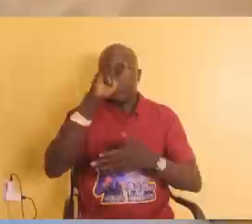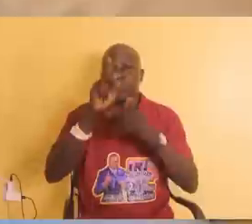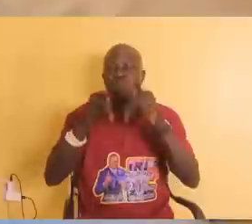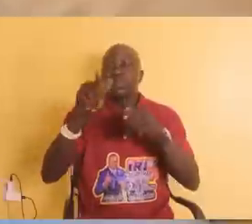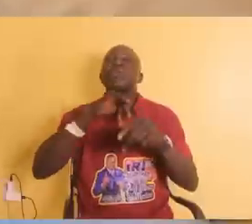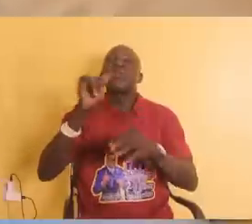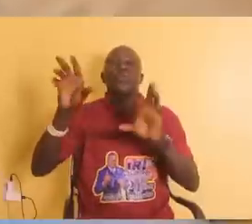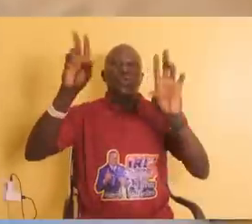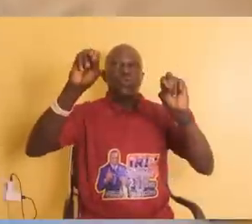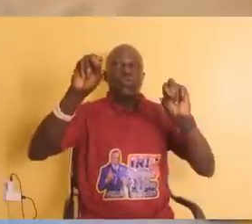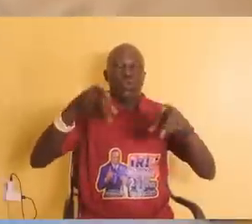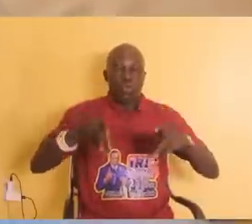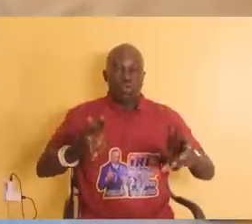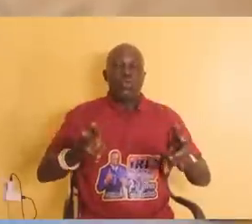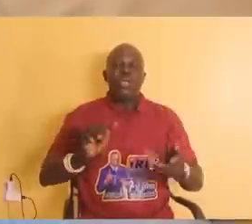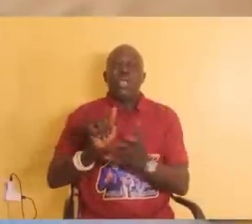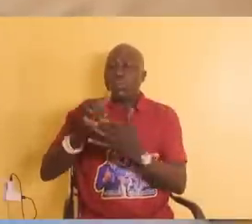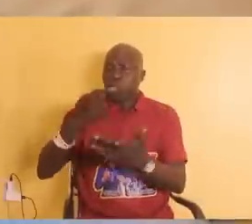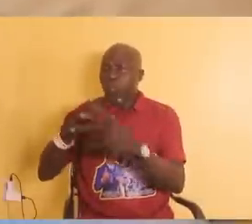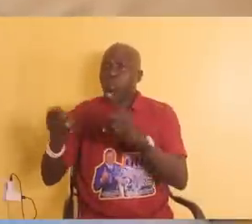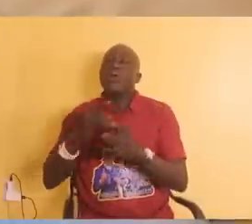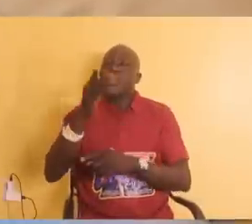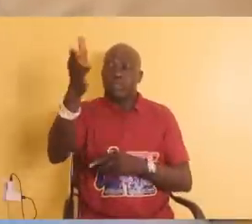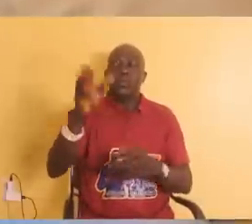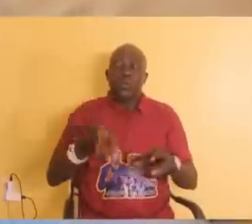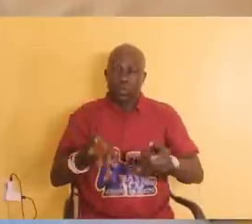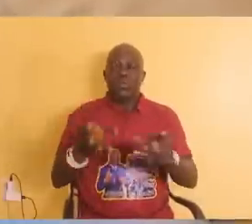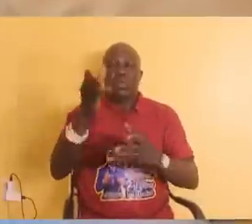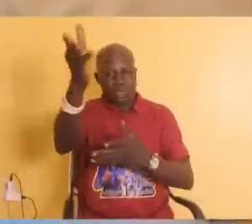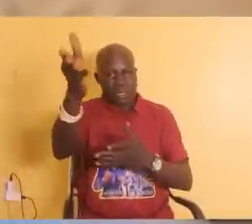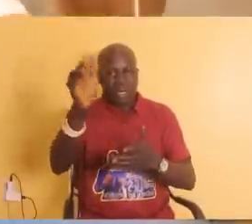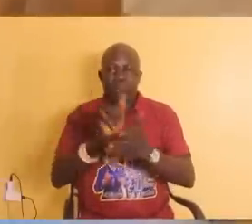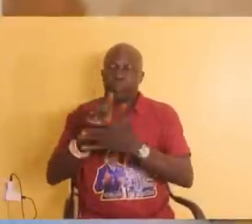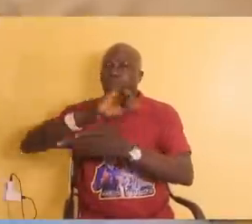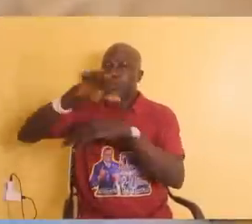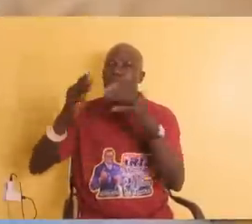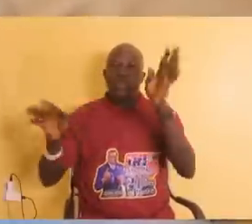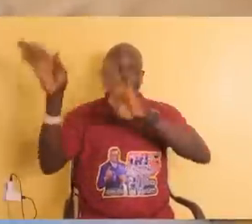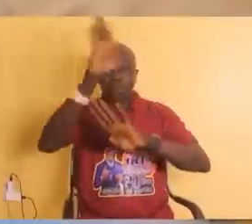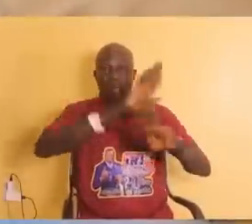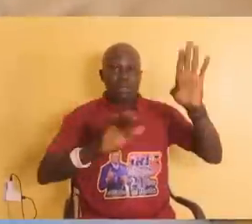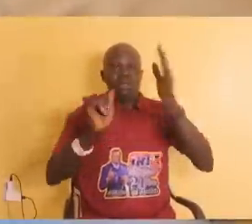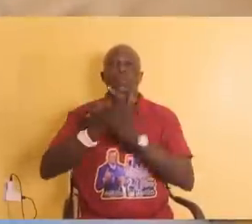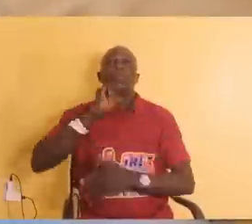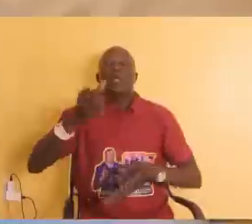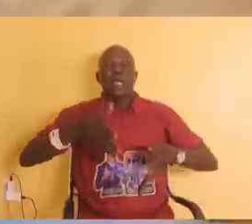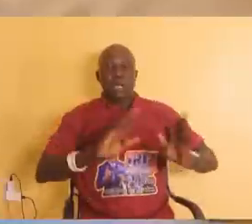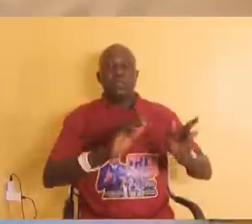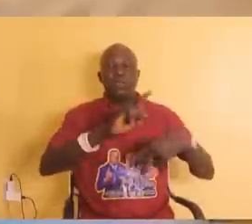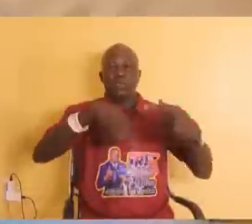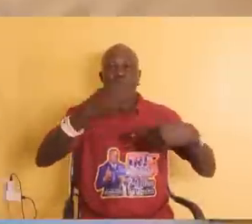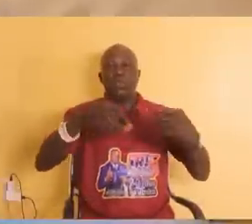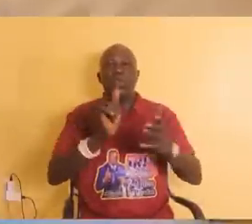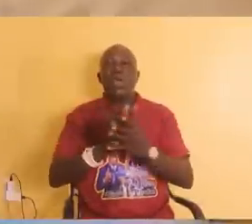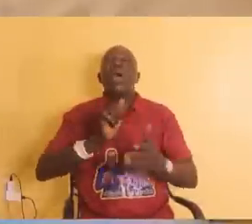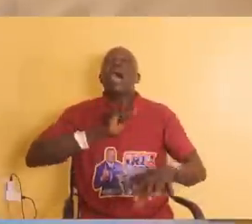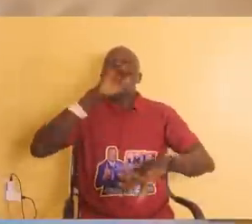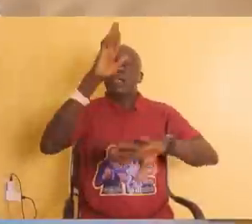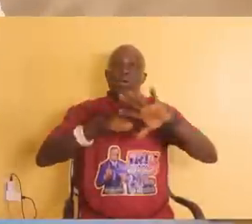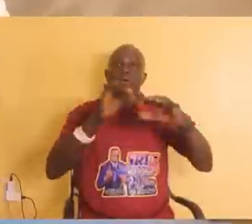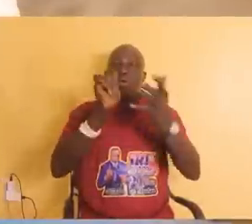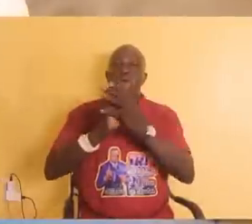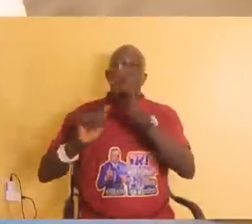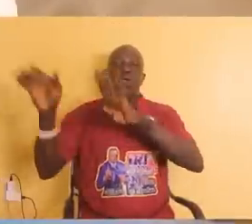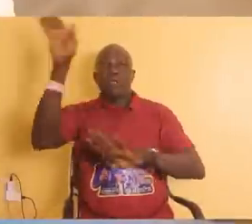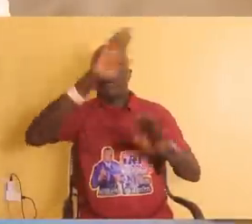they say there is no way. Ni bi ti ona de wa. Where there is no way. To ti ogun aye o ba je o lo. In verse of life na la. Emi pe ogun orun